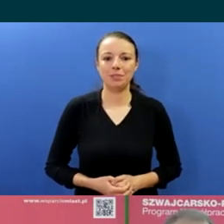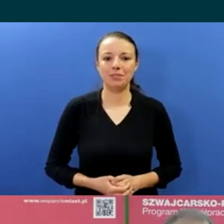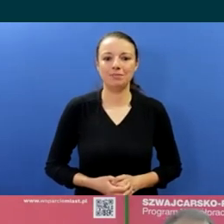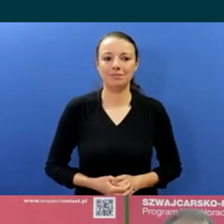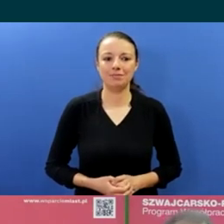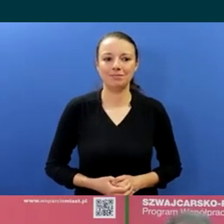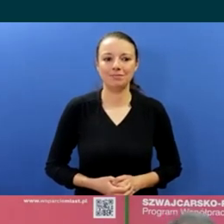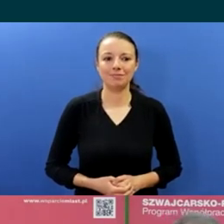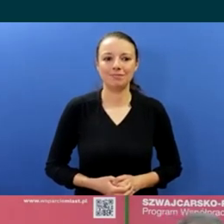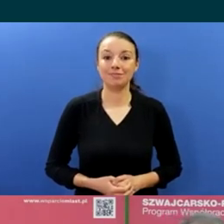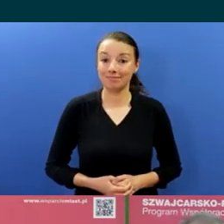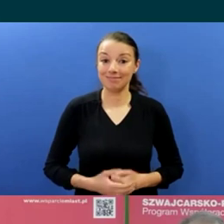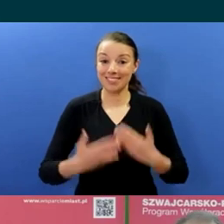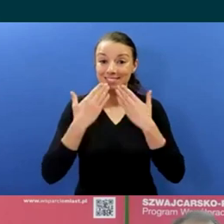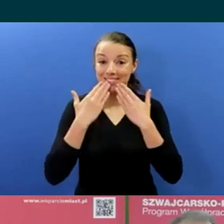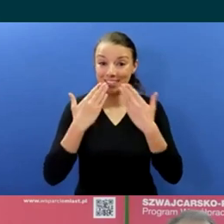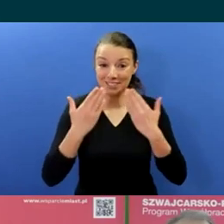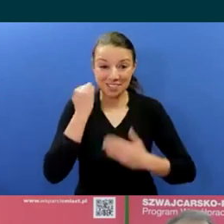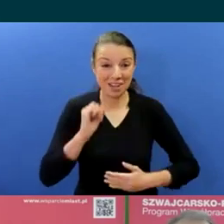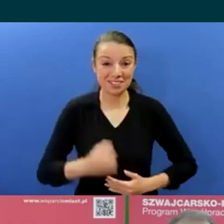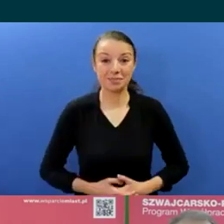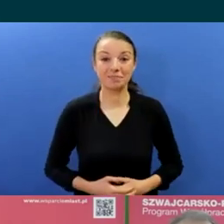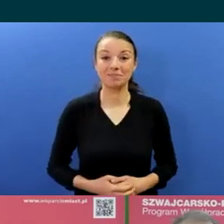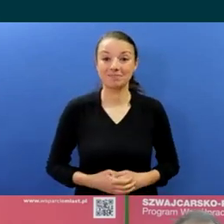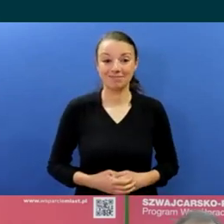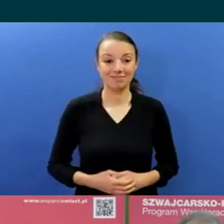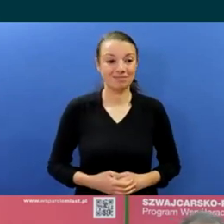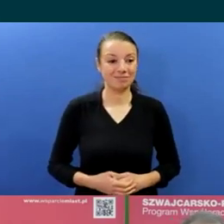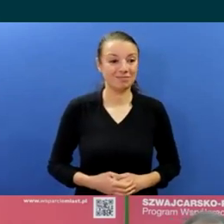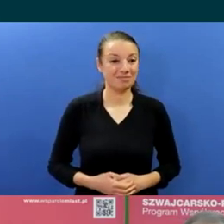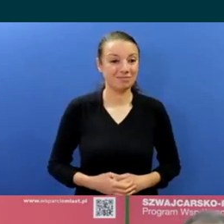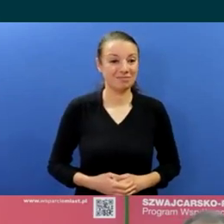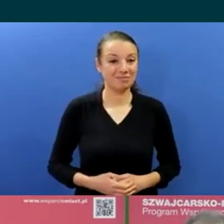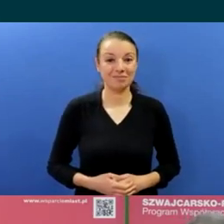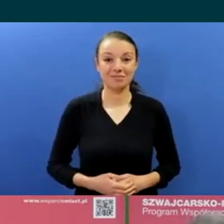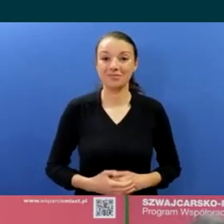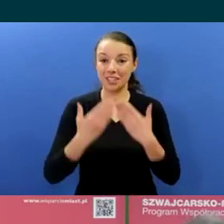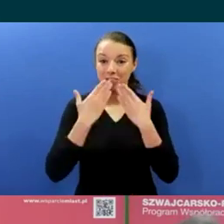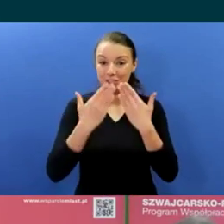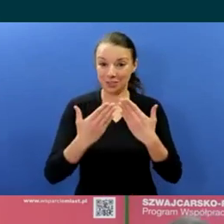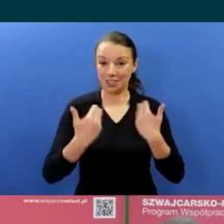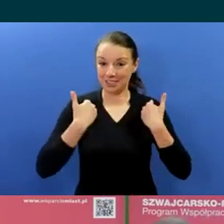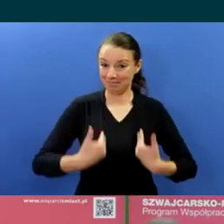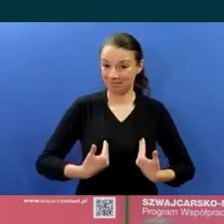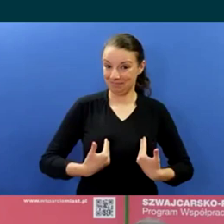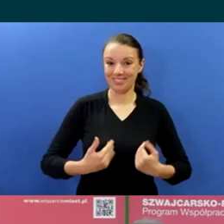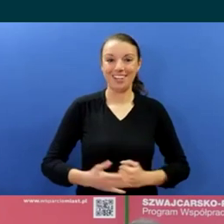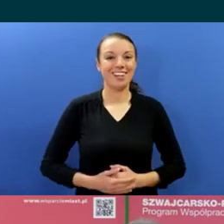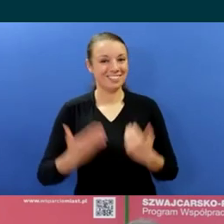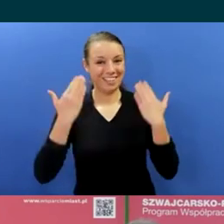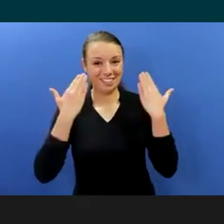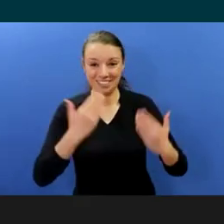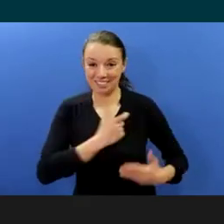Thank you very much, Tomasz. I would like to welcome you from my side as well, and thank you very much for